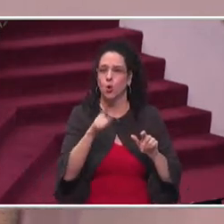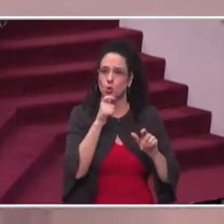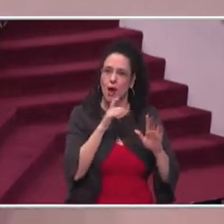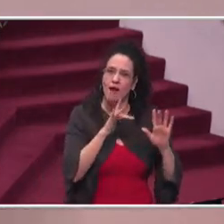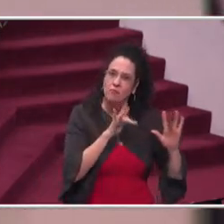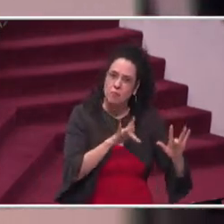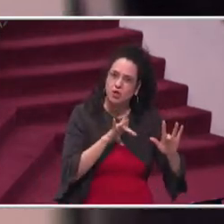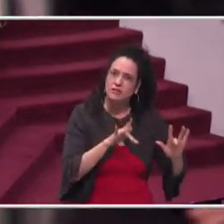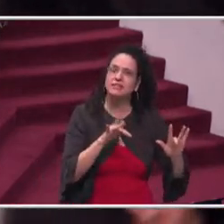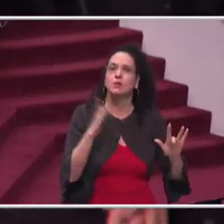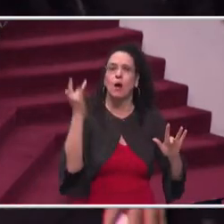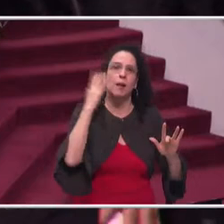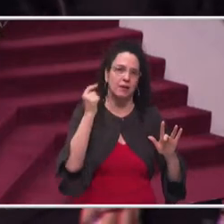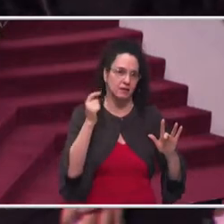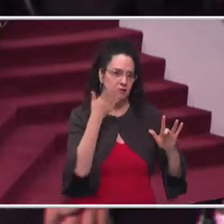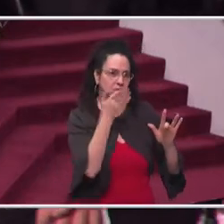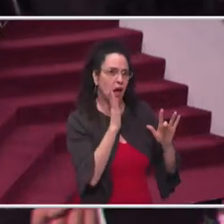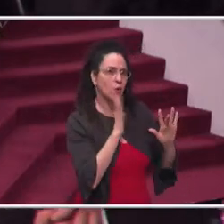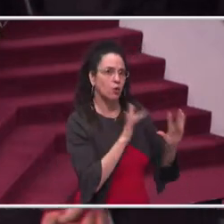shall obtain mercy.